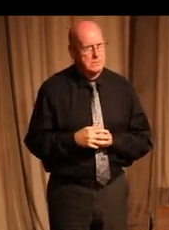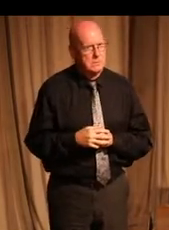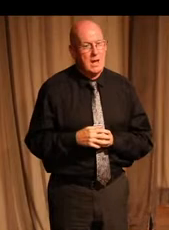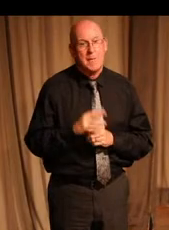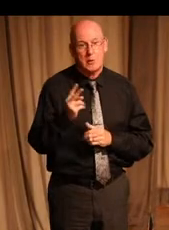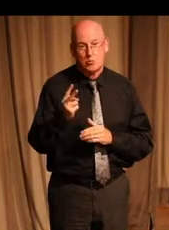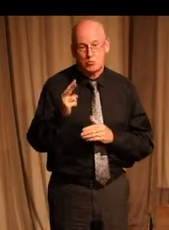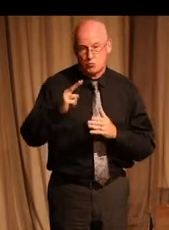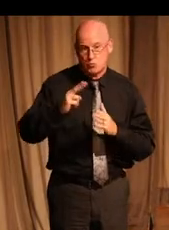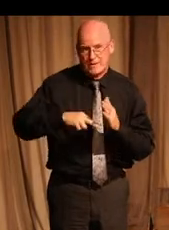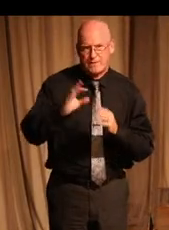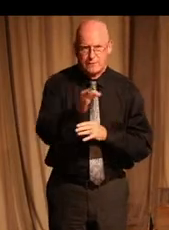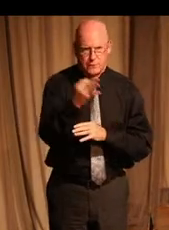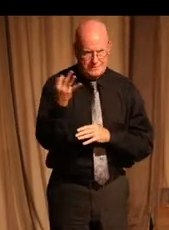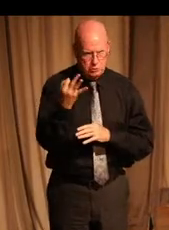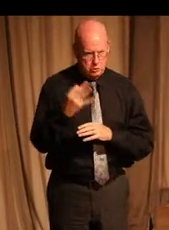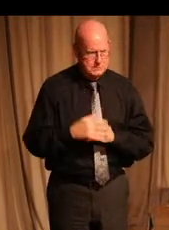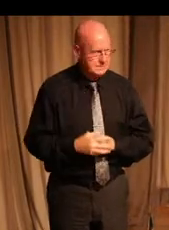French.